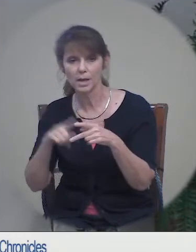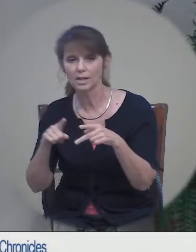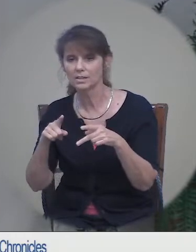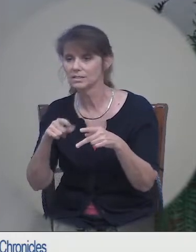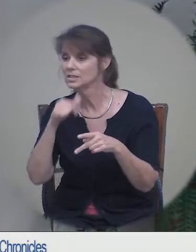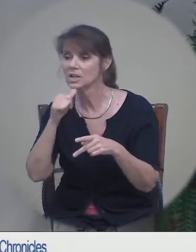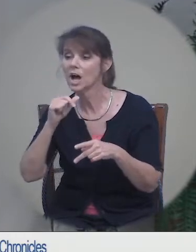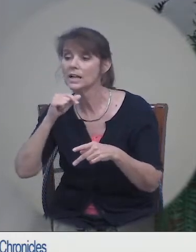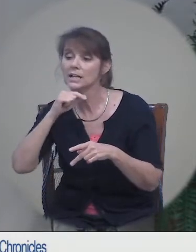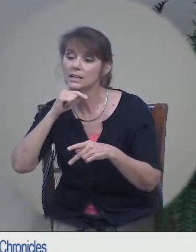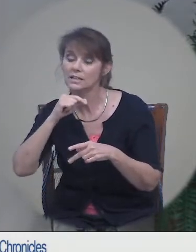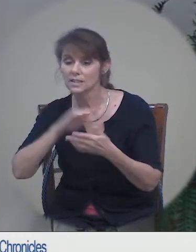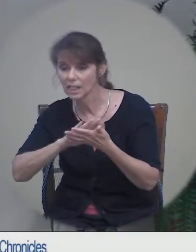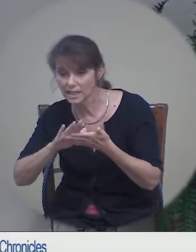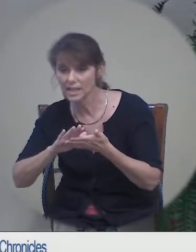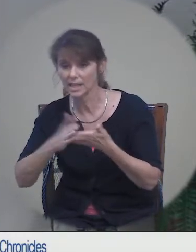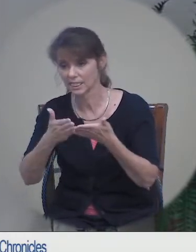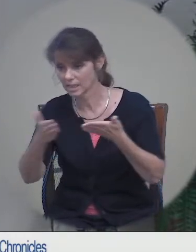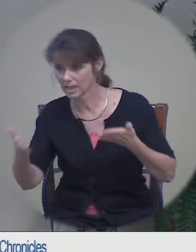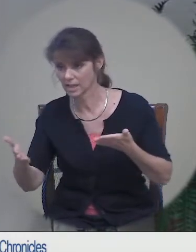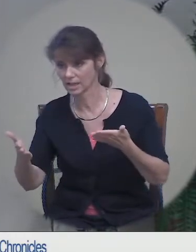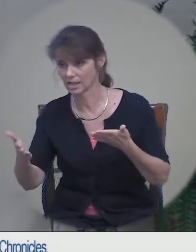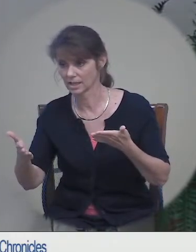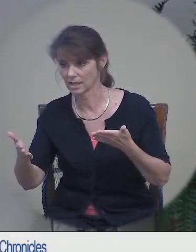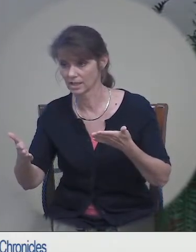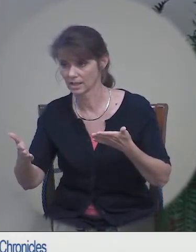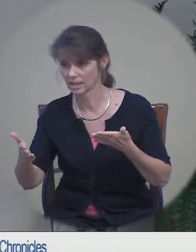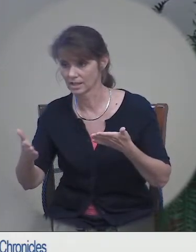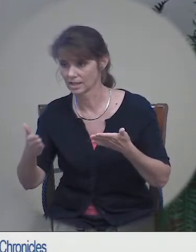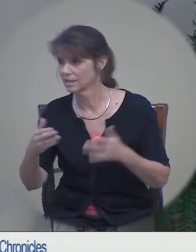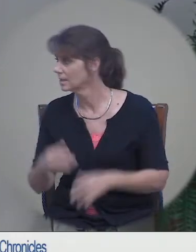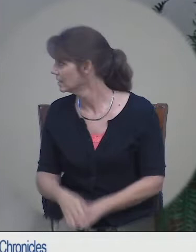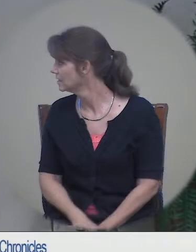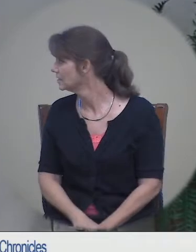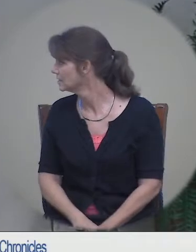of it's a word. It's not the specific word for the